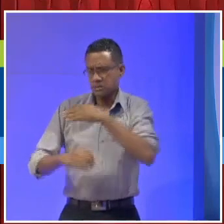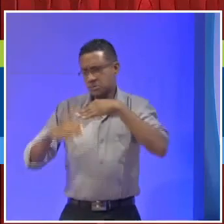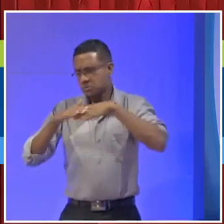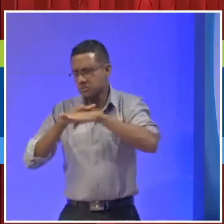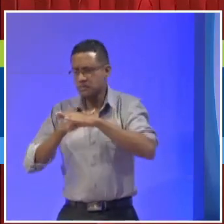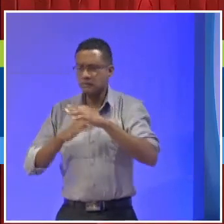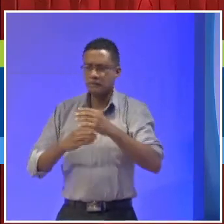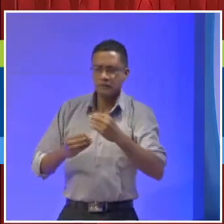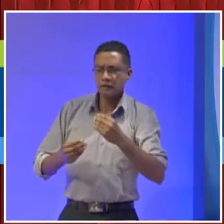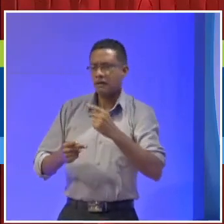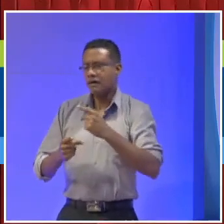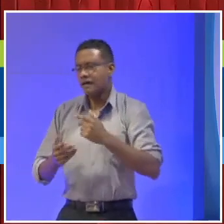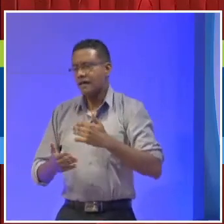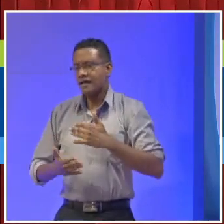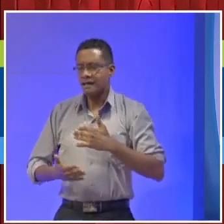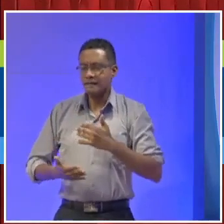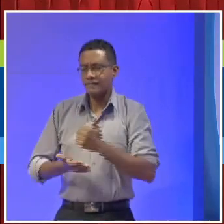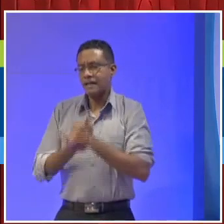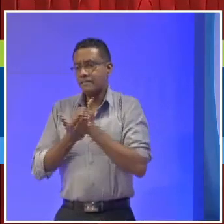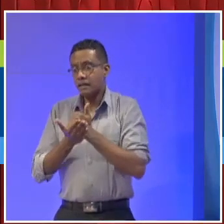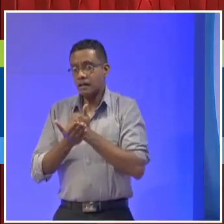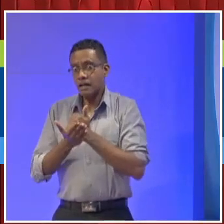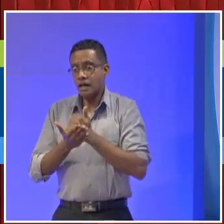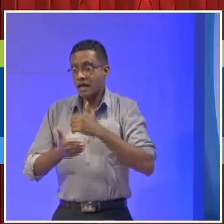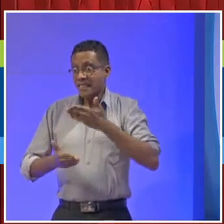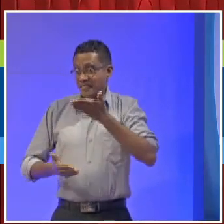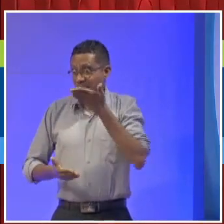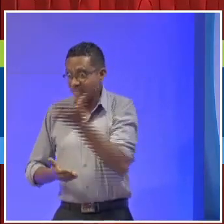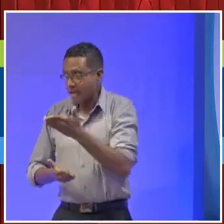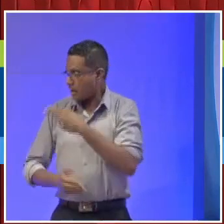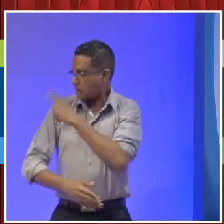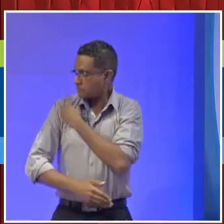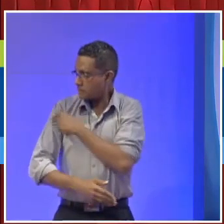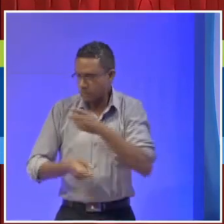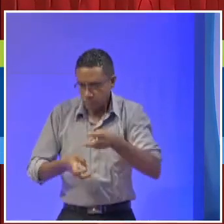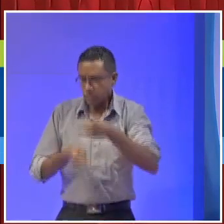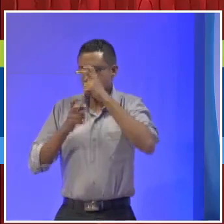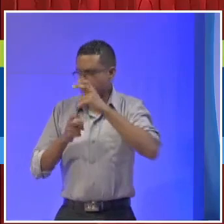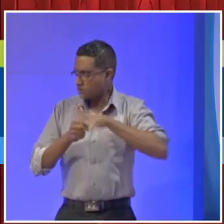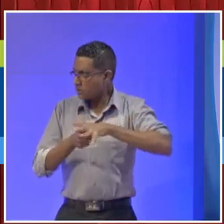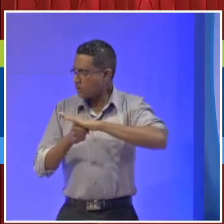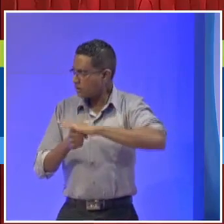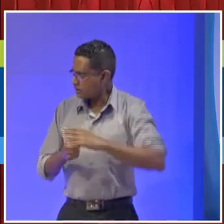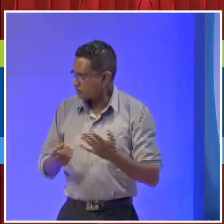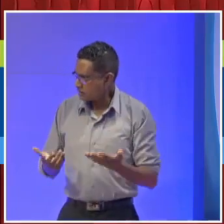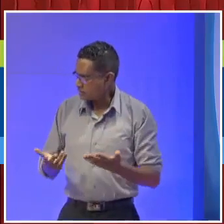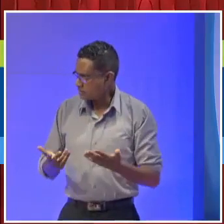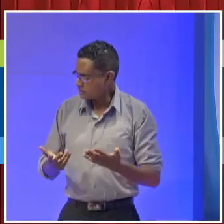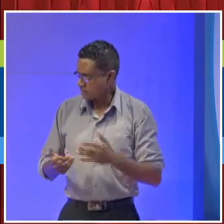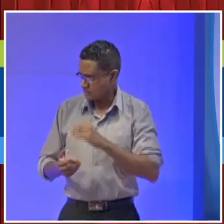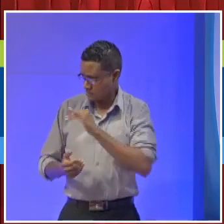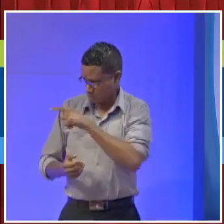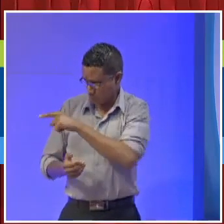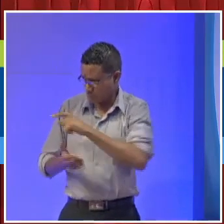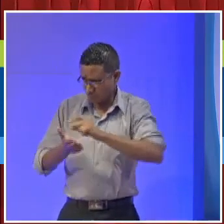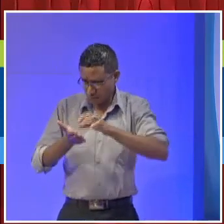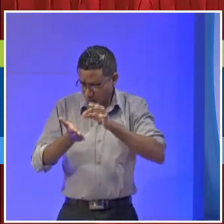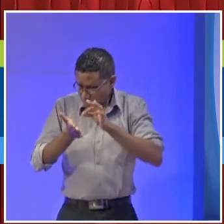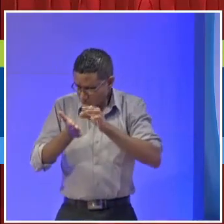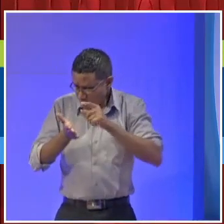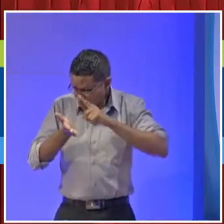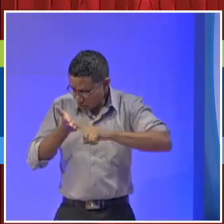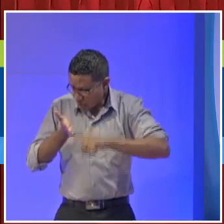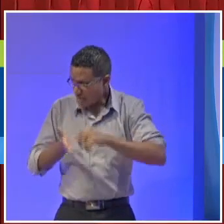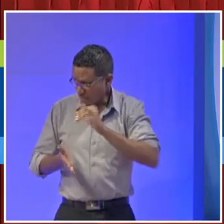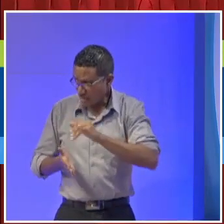and would have contracted the disease while there. I mean, is this a phenomenon that we have documented as occurring previously? And